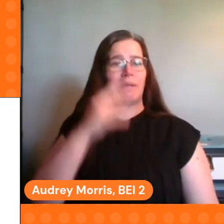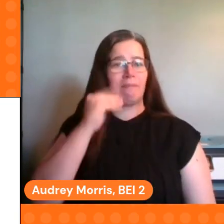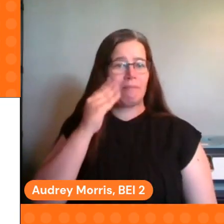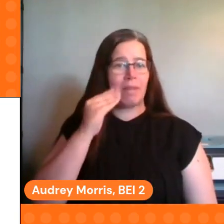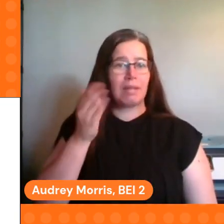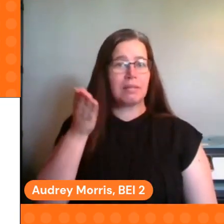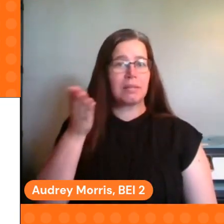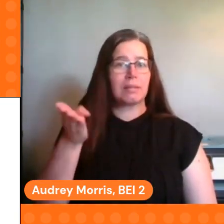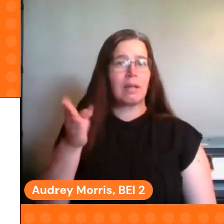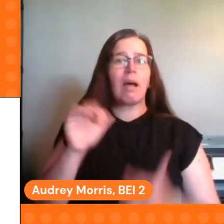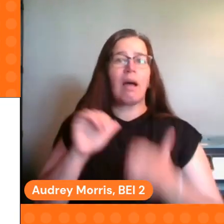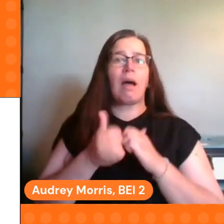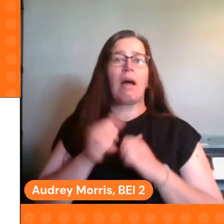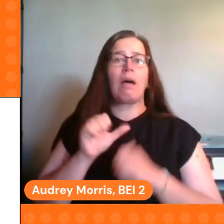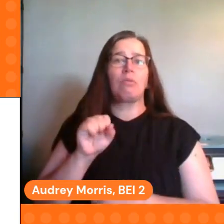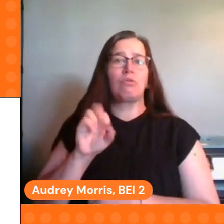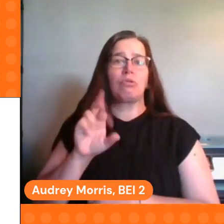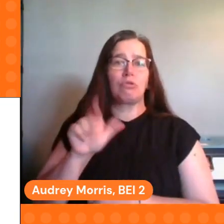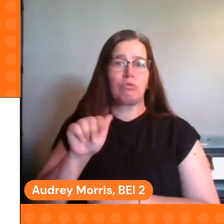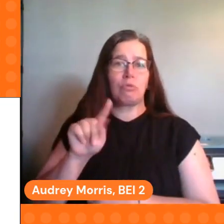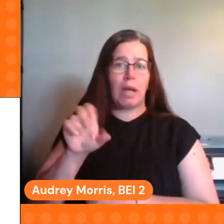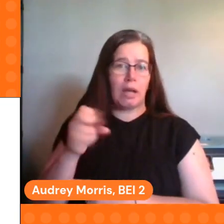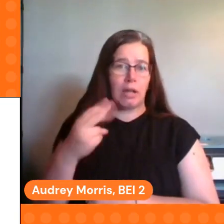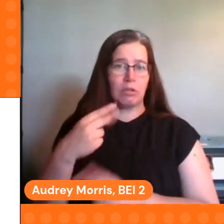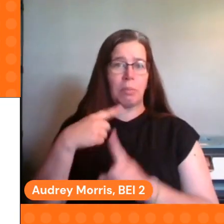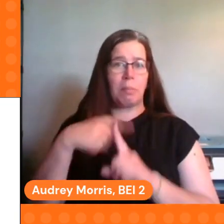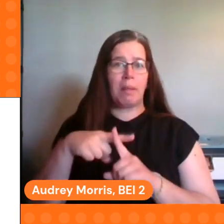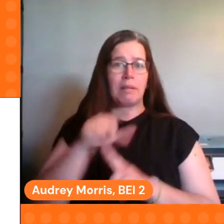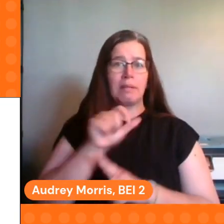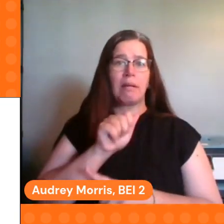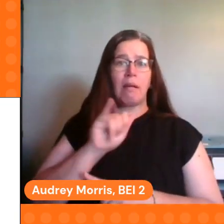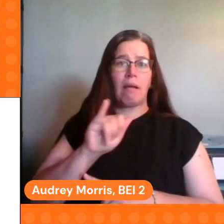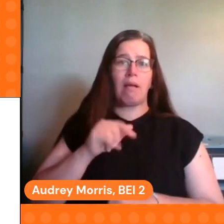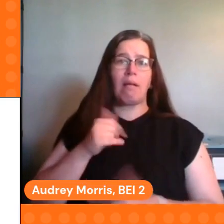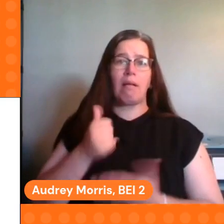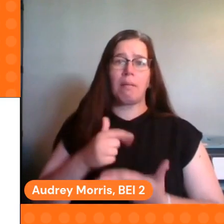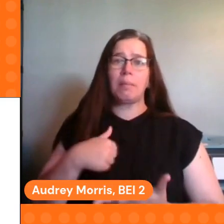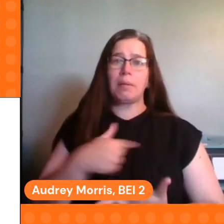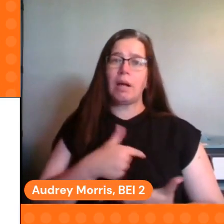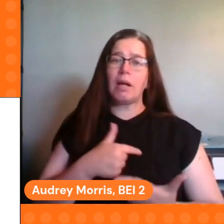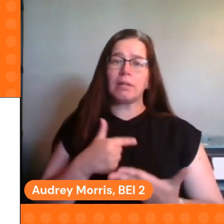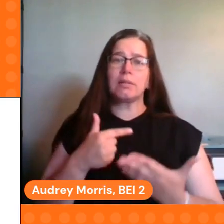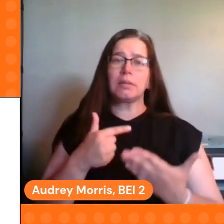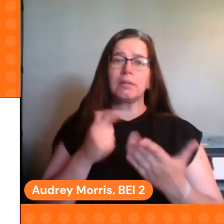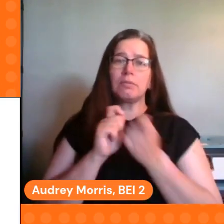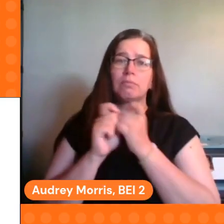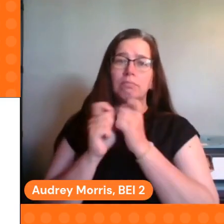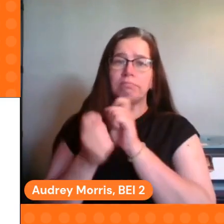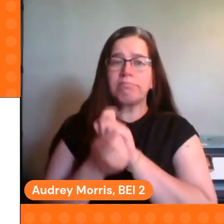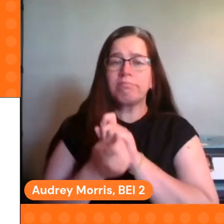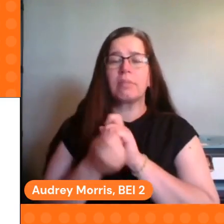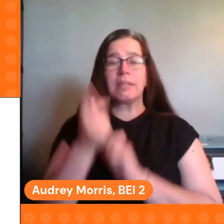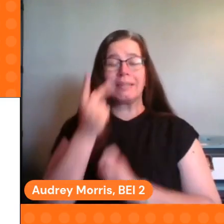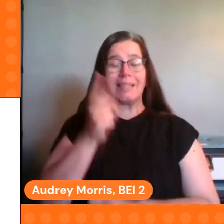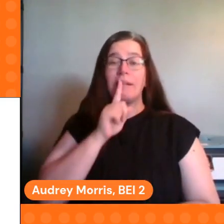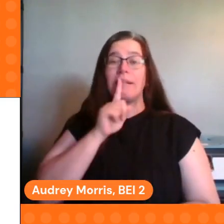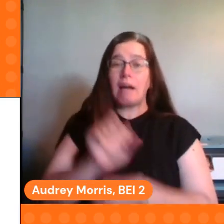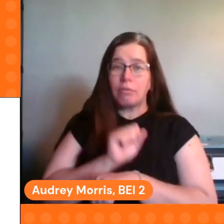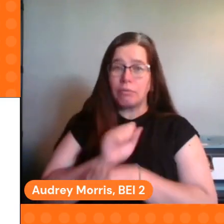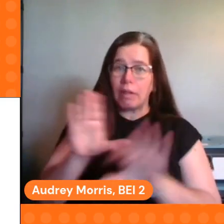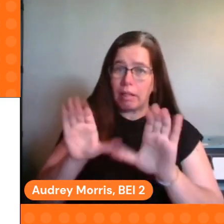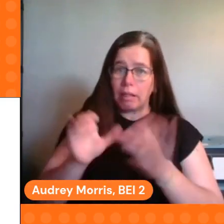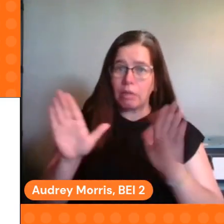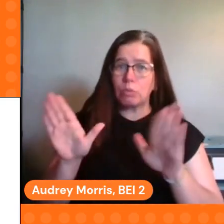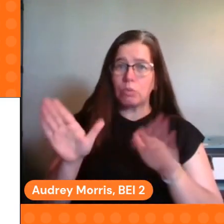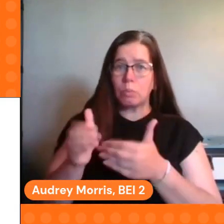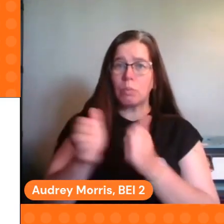and how Scratch and AI helping us to respond. And you will also see like a real classroom teachers and